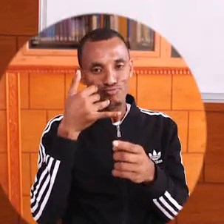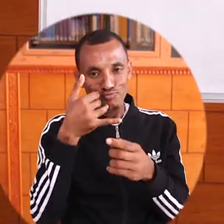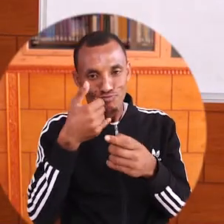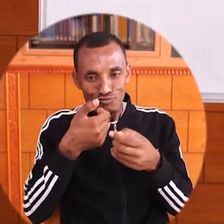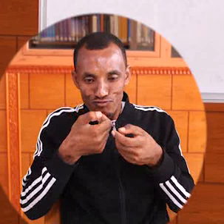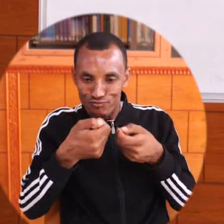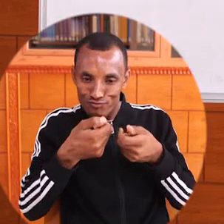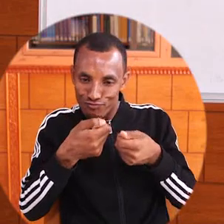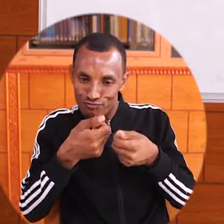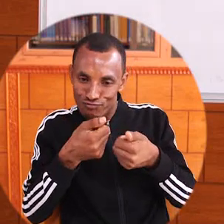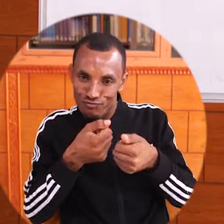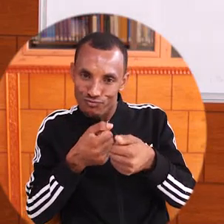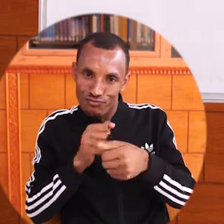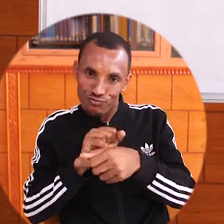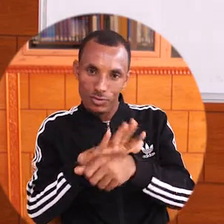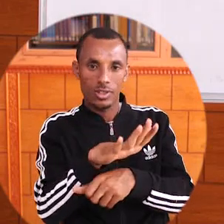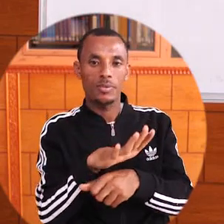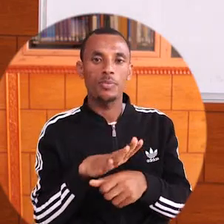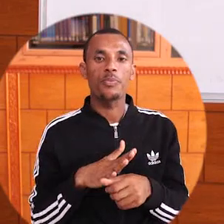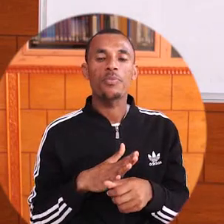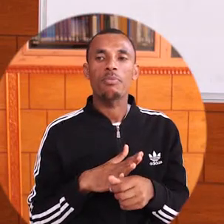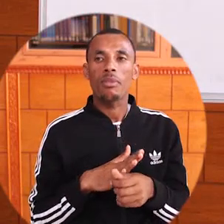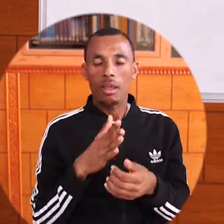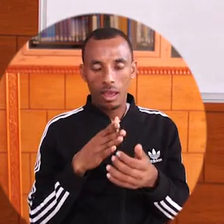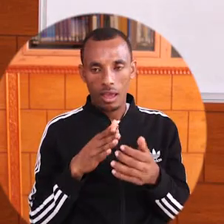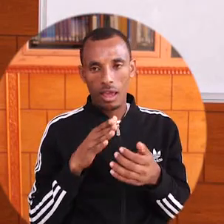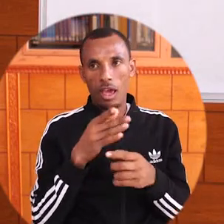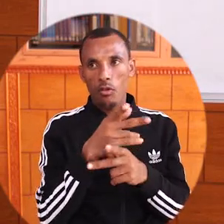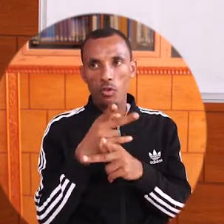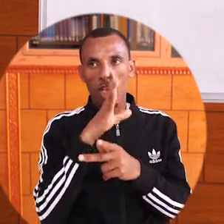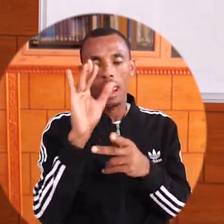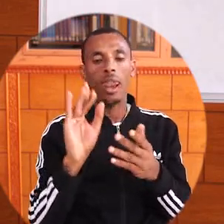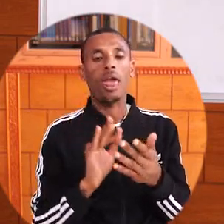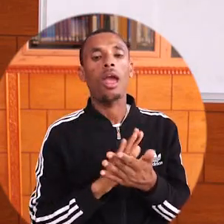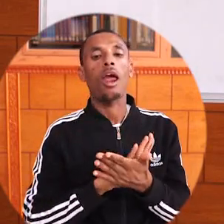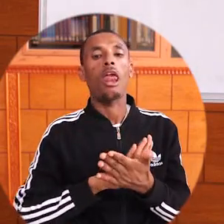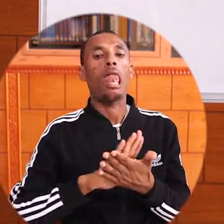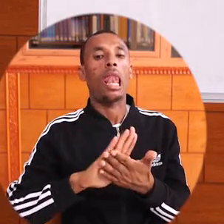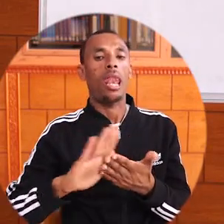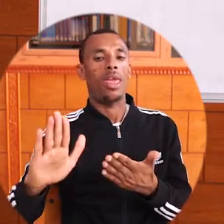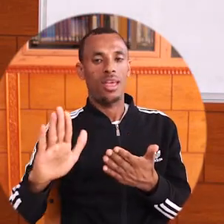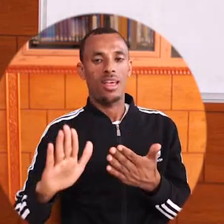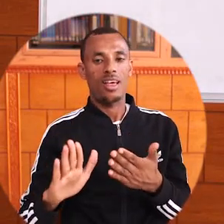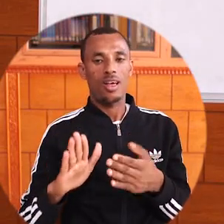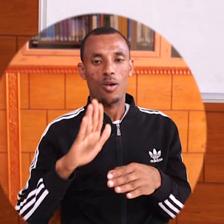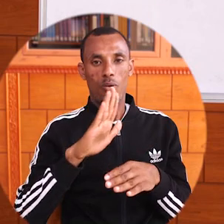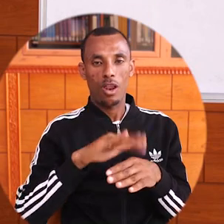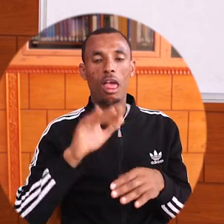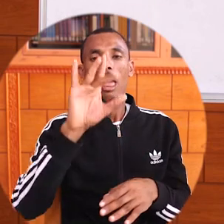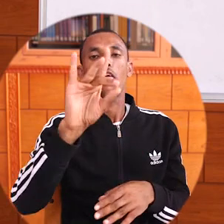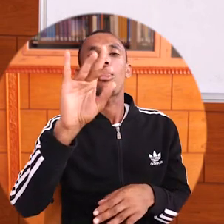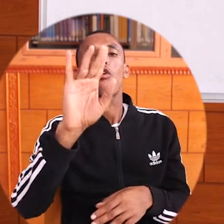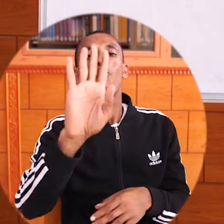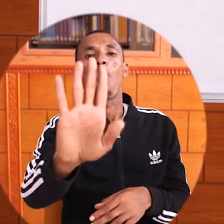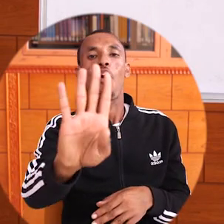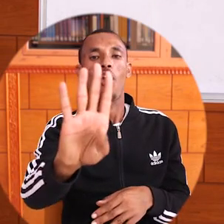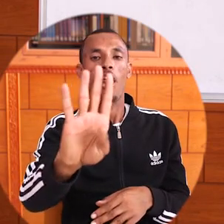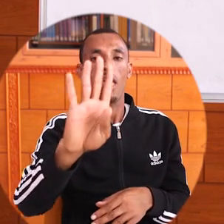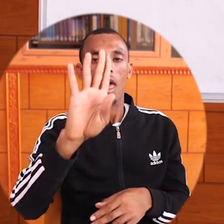by writing carefully and with clearly on the number